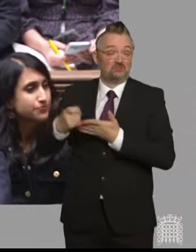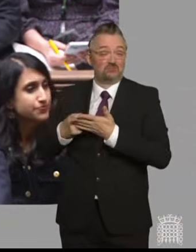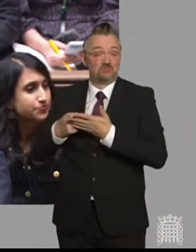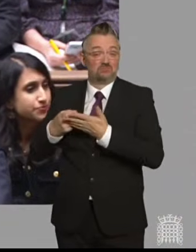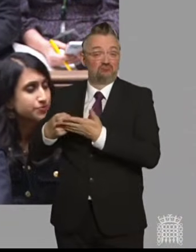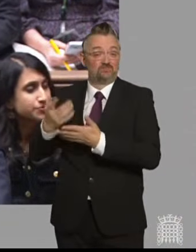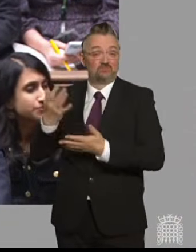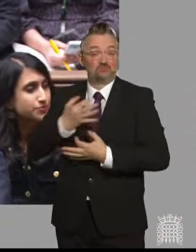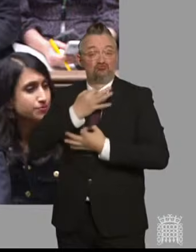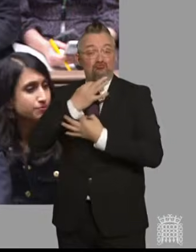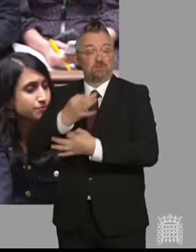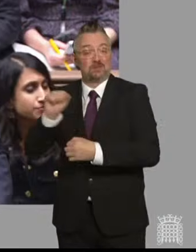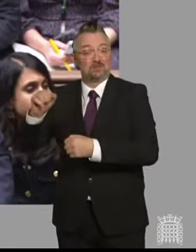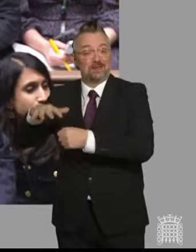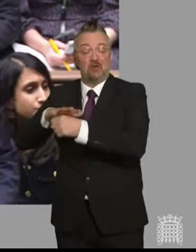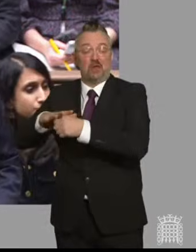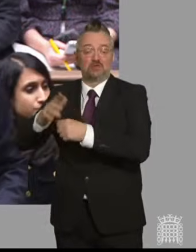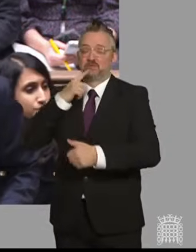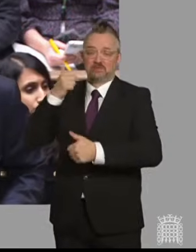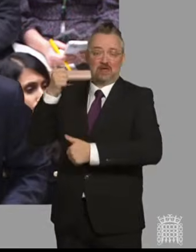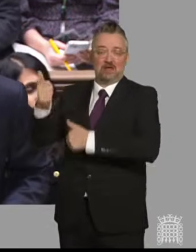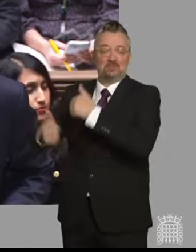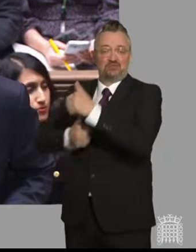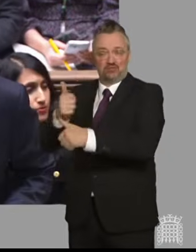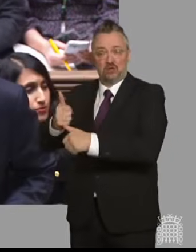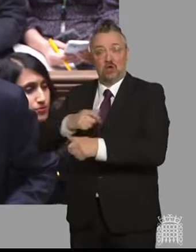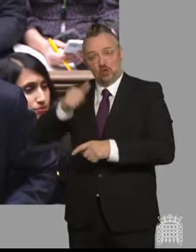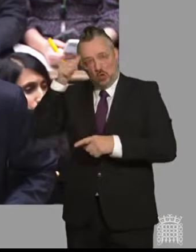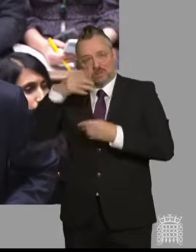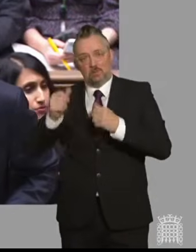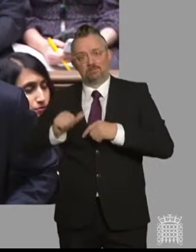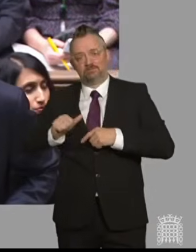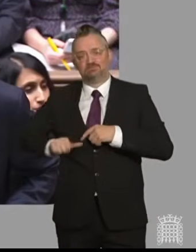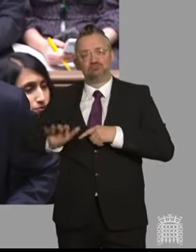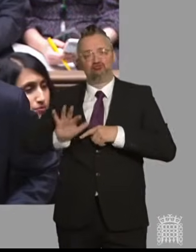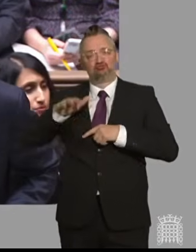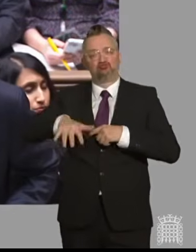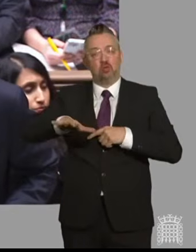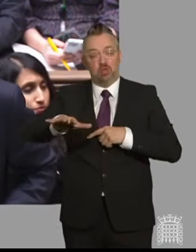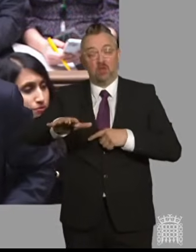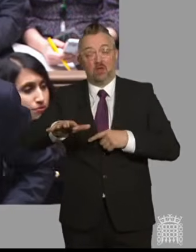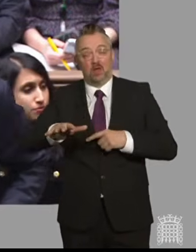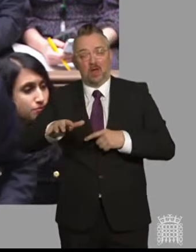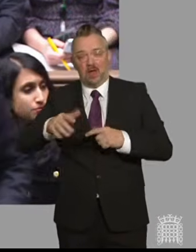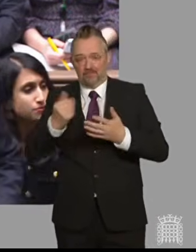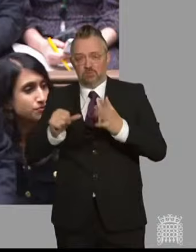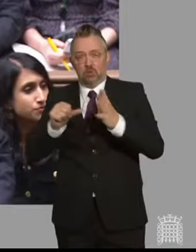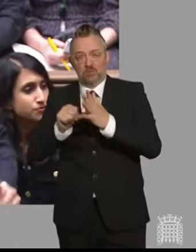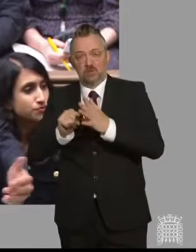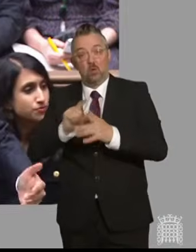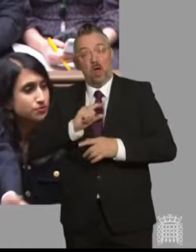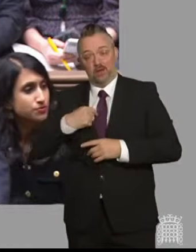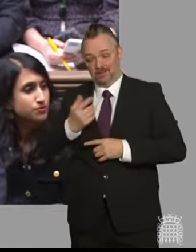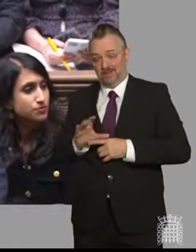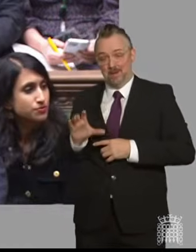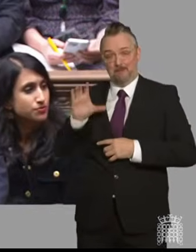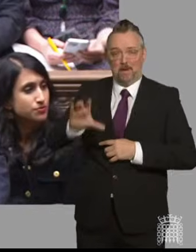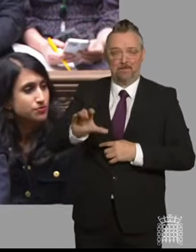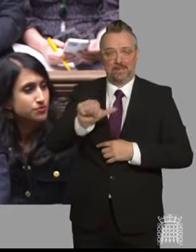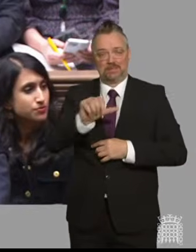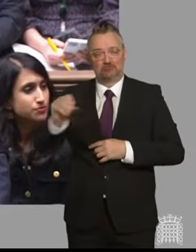why the government provided £600 million of additional funding for local government across the country, ensuring around